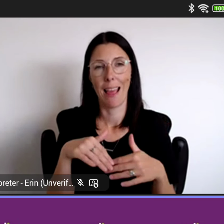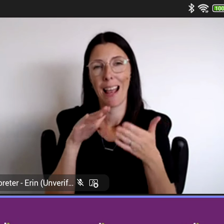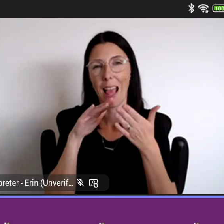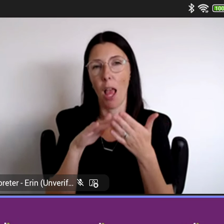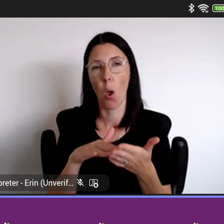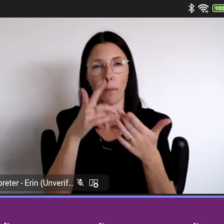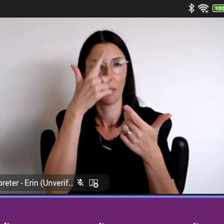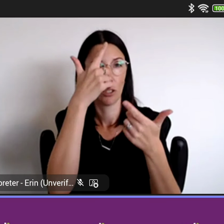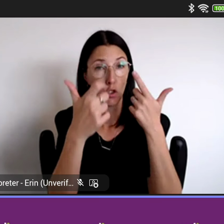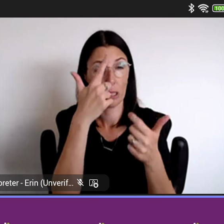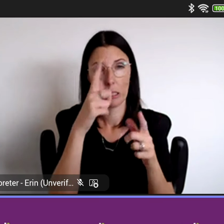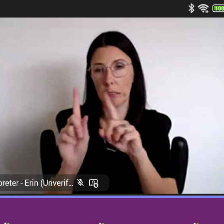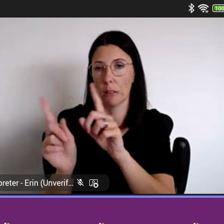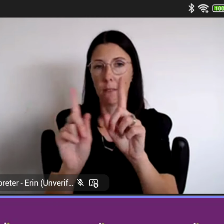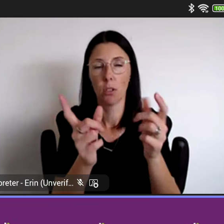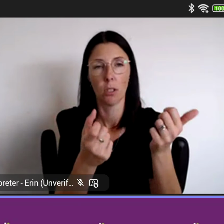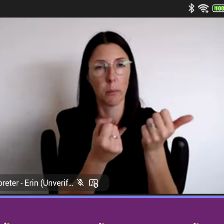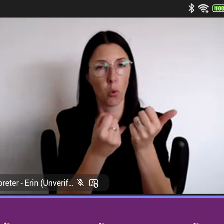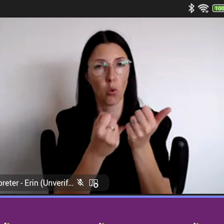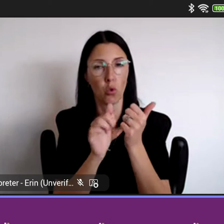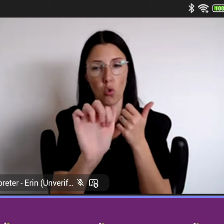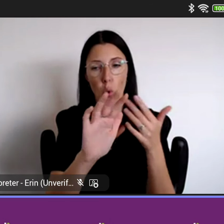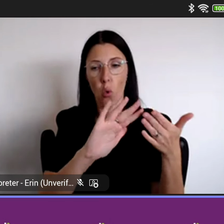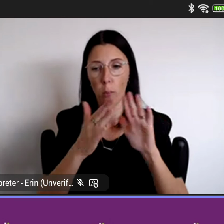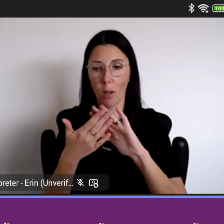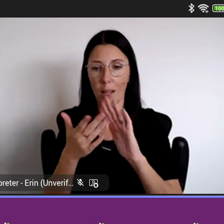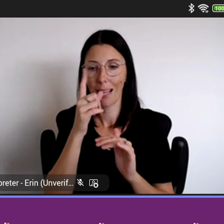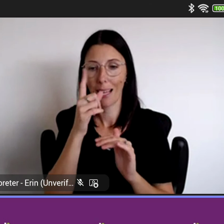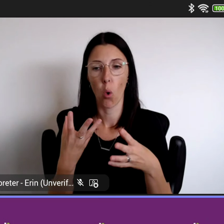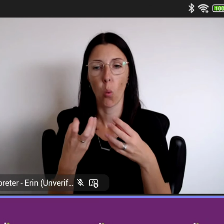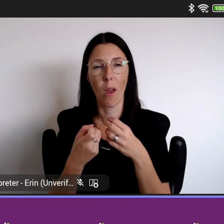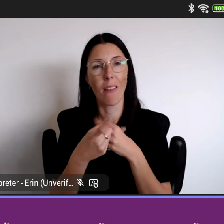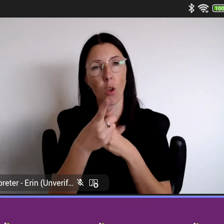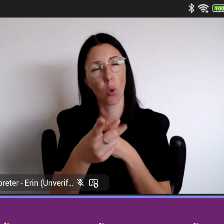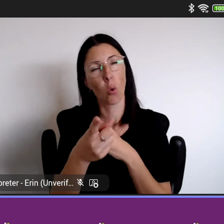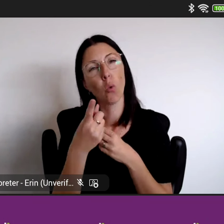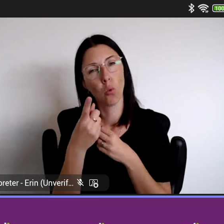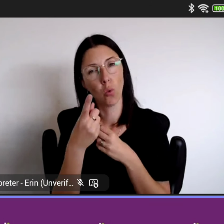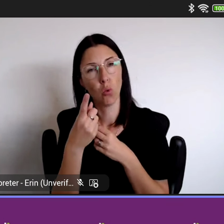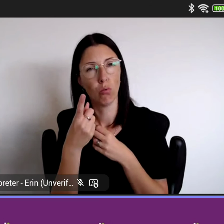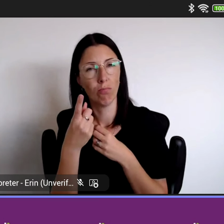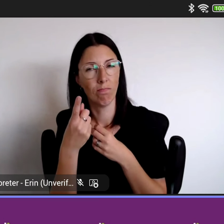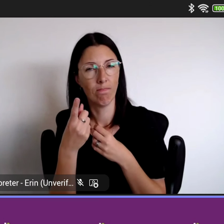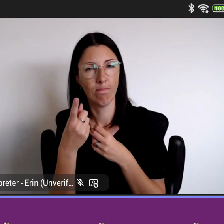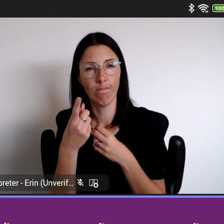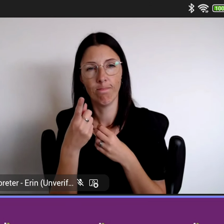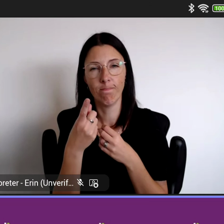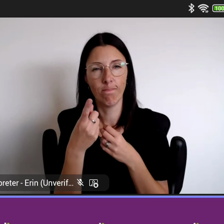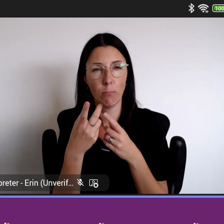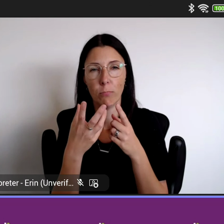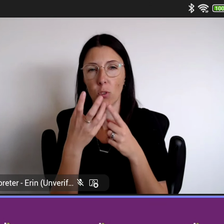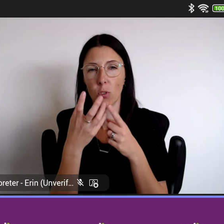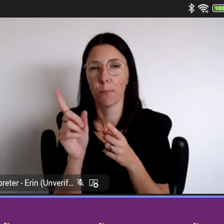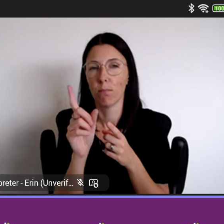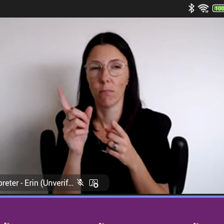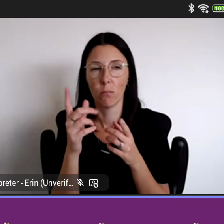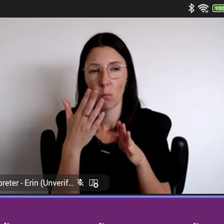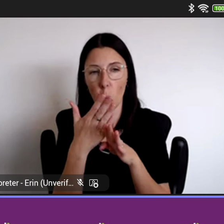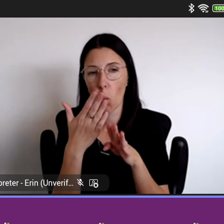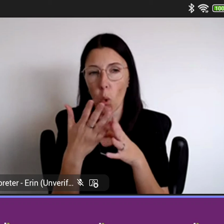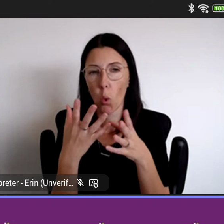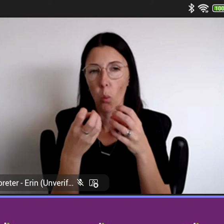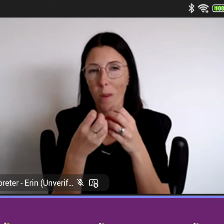community. They will work with you to see how these supports may help you with what is important to you. We also have